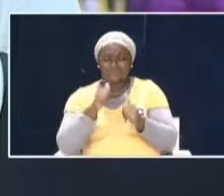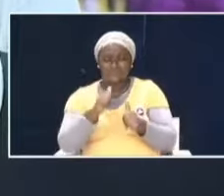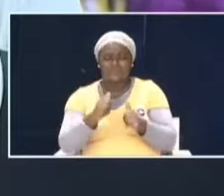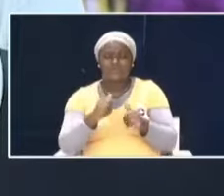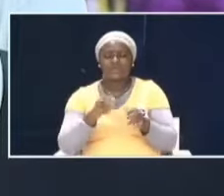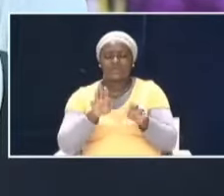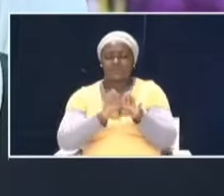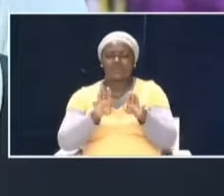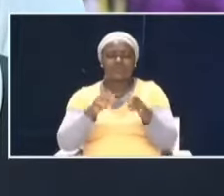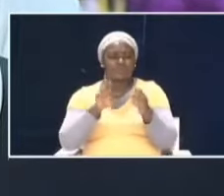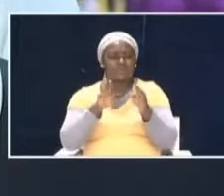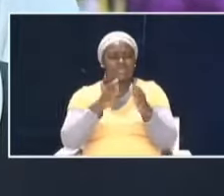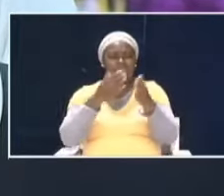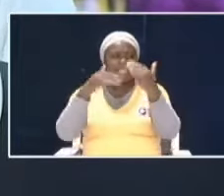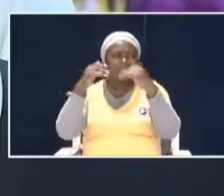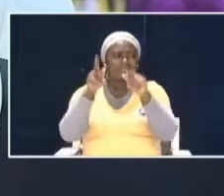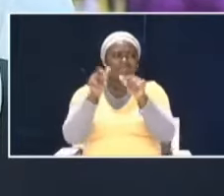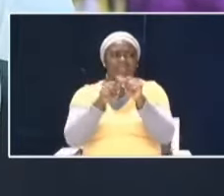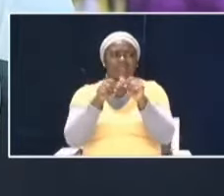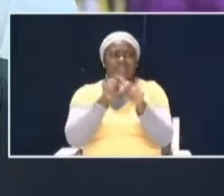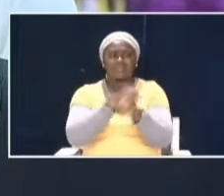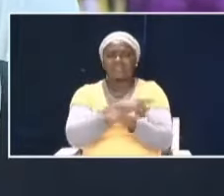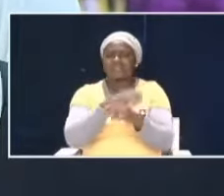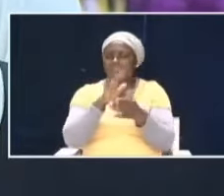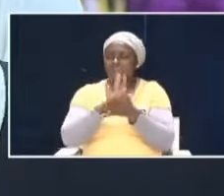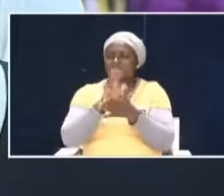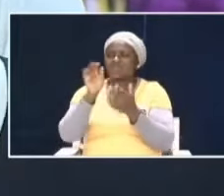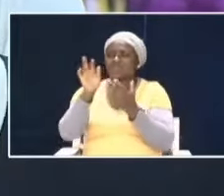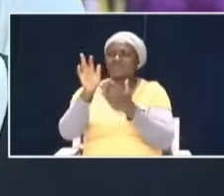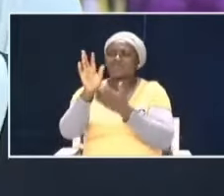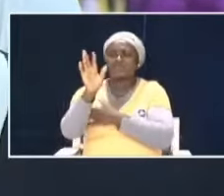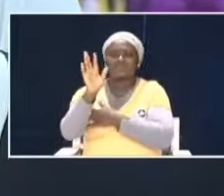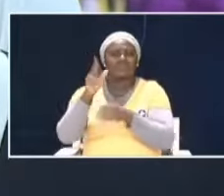every day, believing God, following